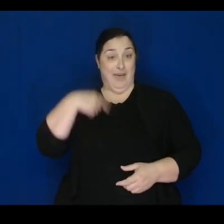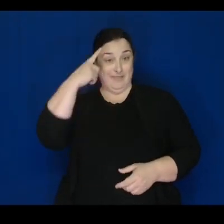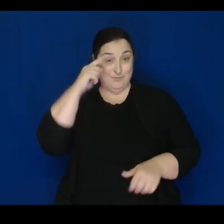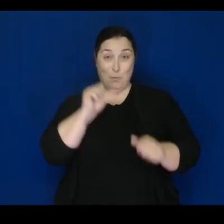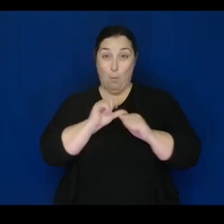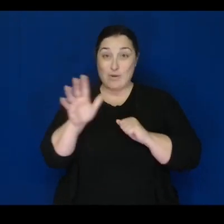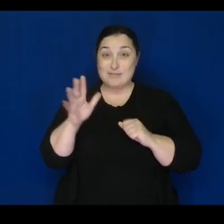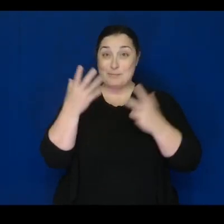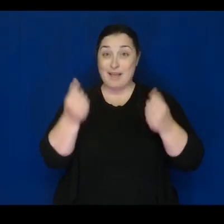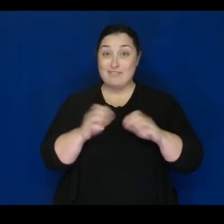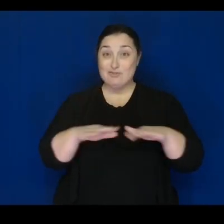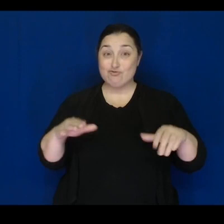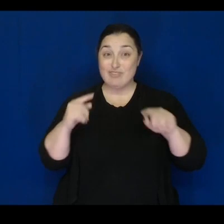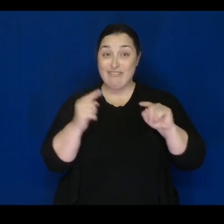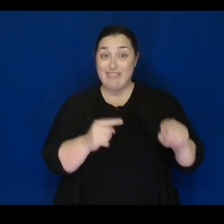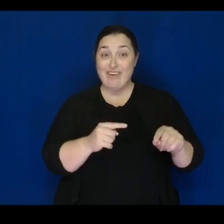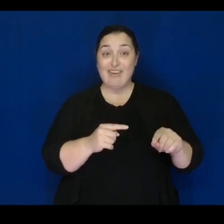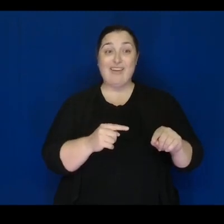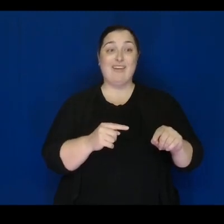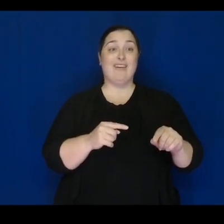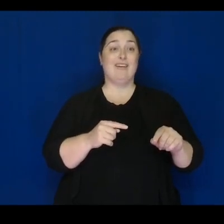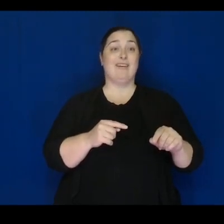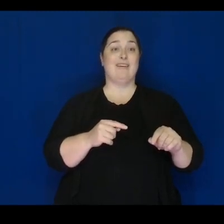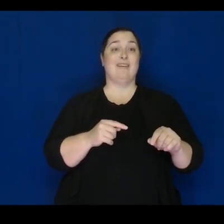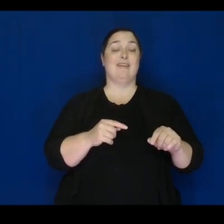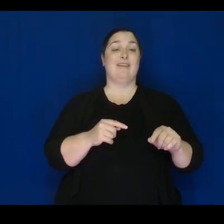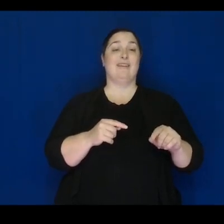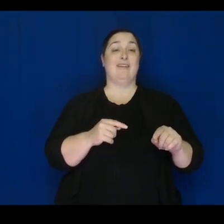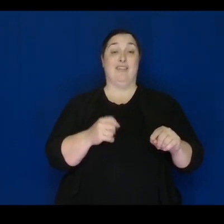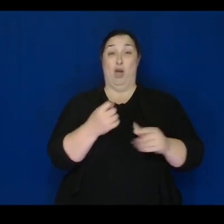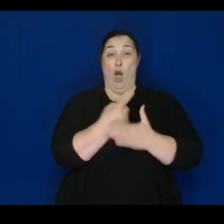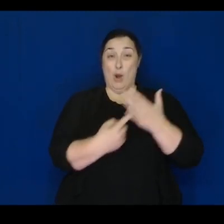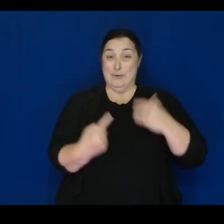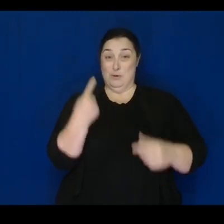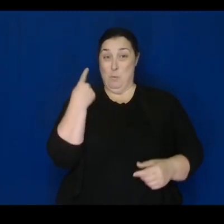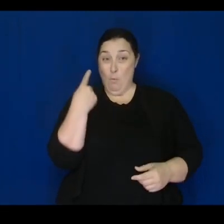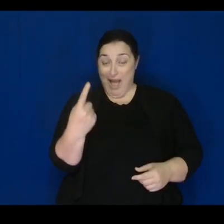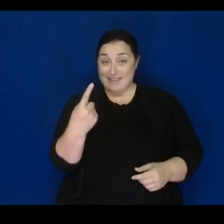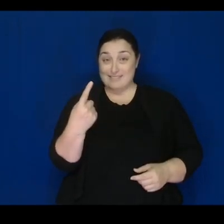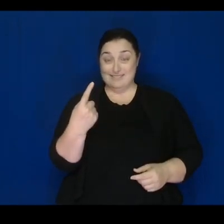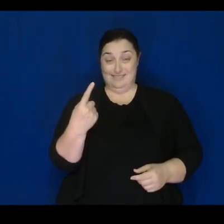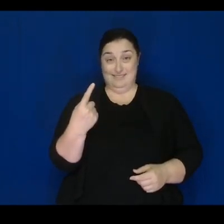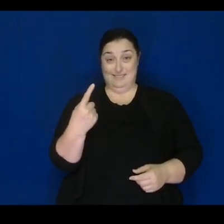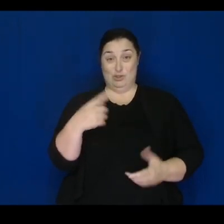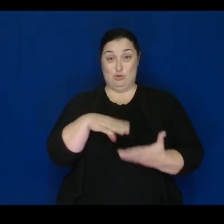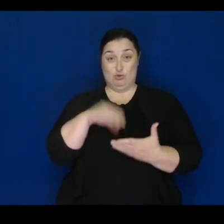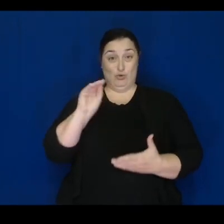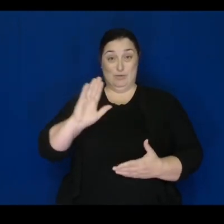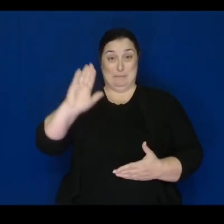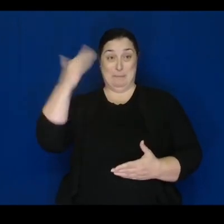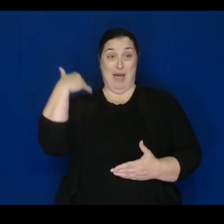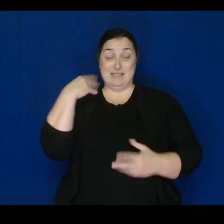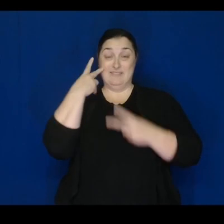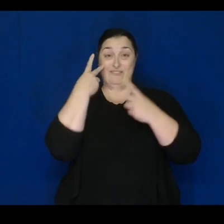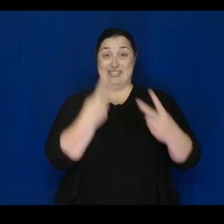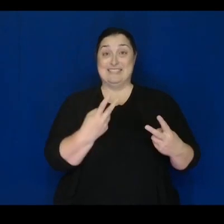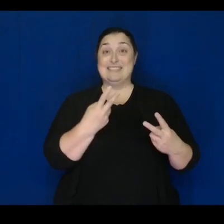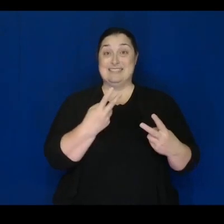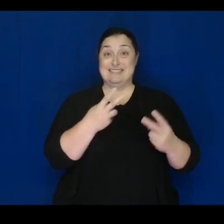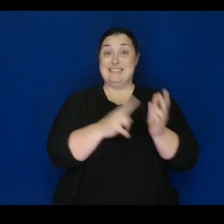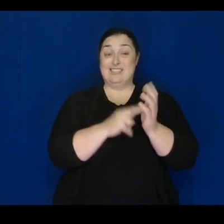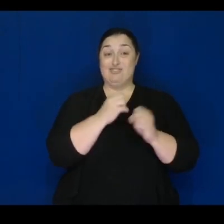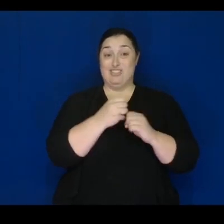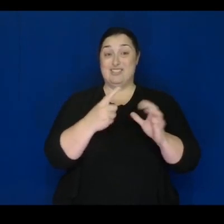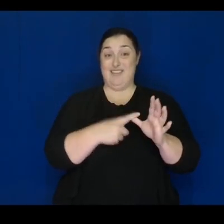to have the kids in this space. Only one of our students had ever been in the gallery